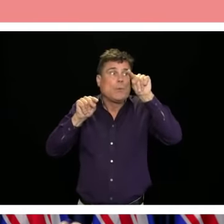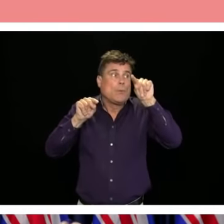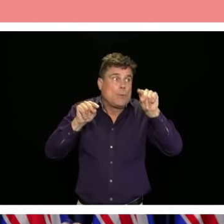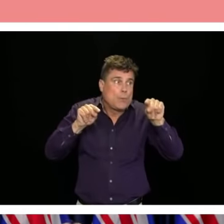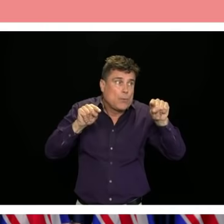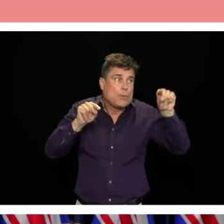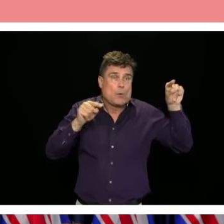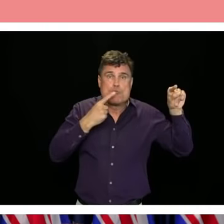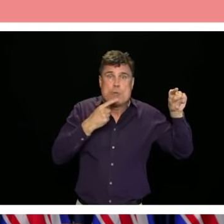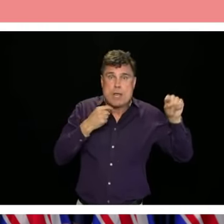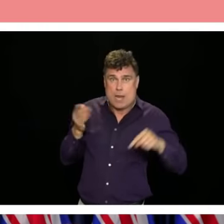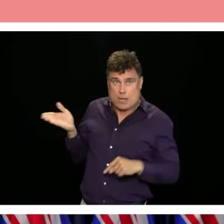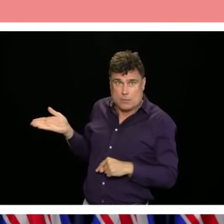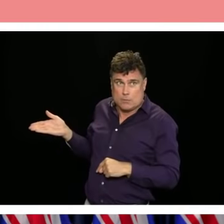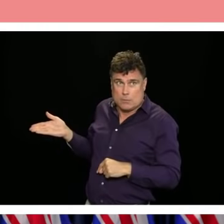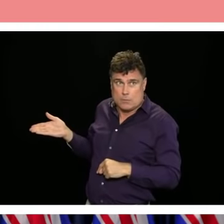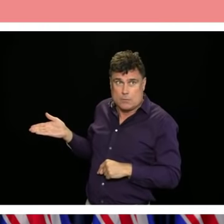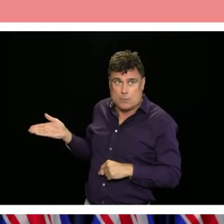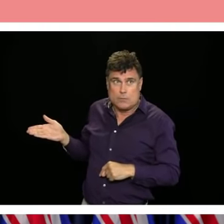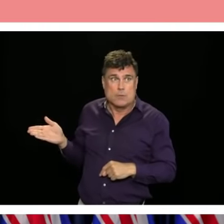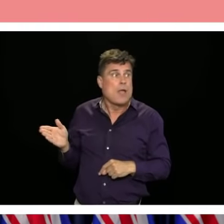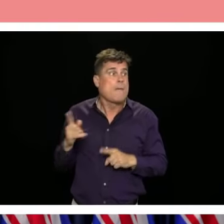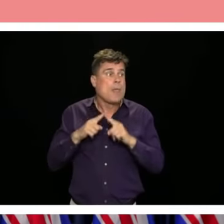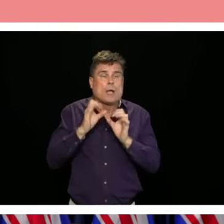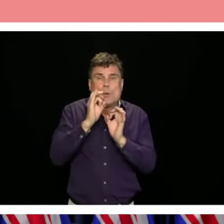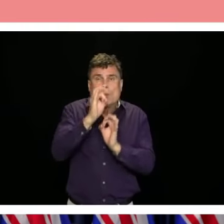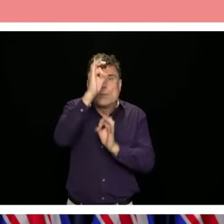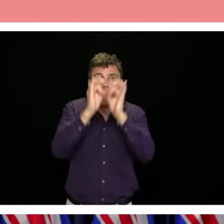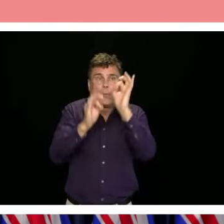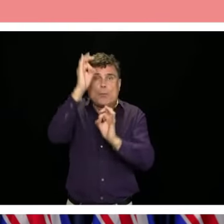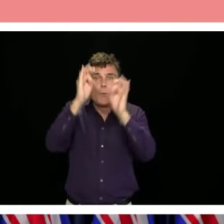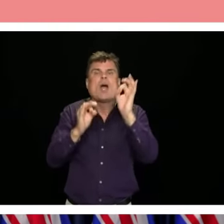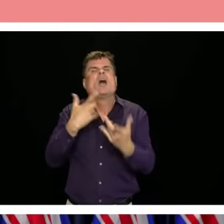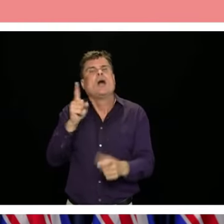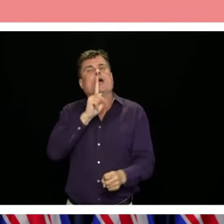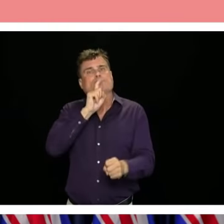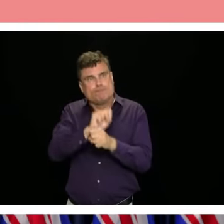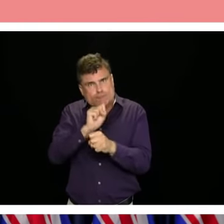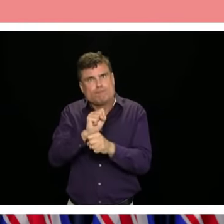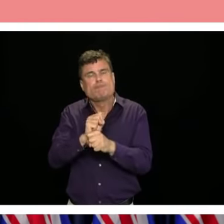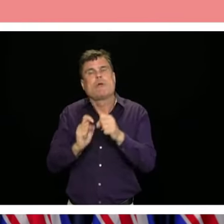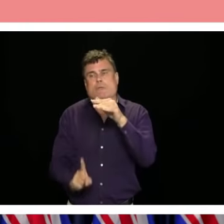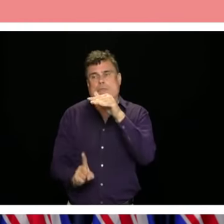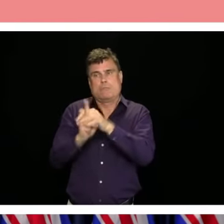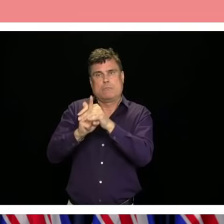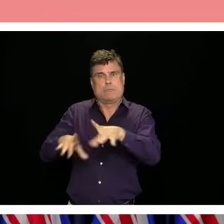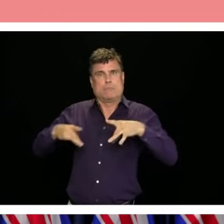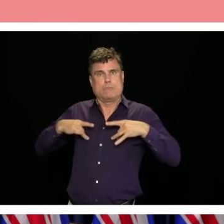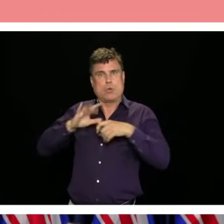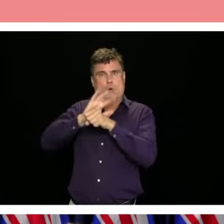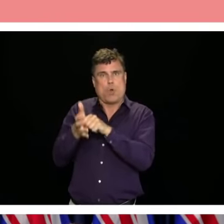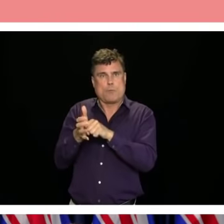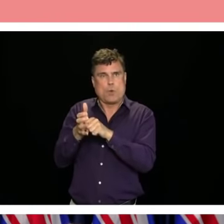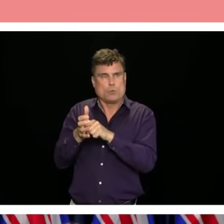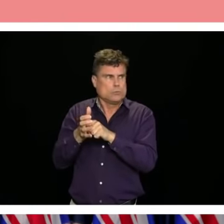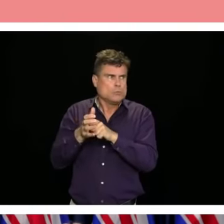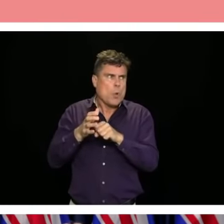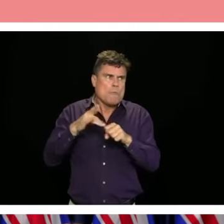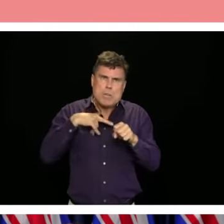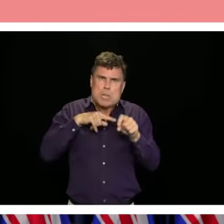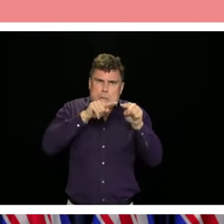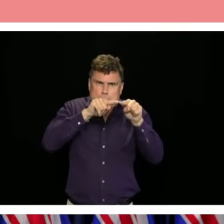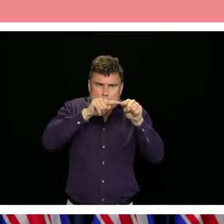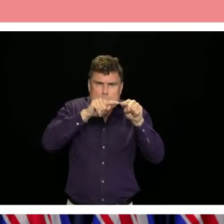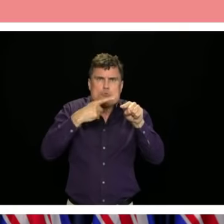us understand what could happen with scenarios in the future. So this model, it has our cases